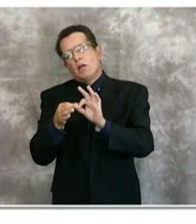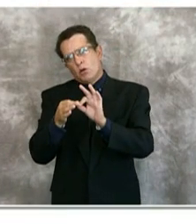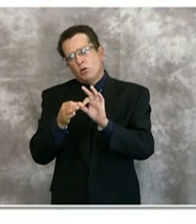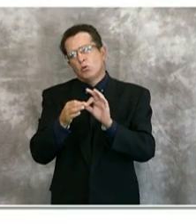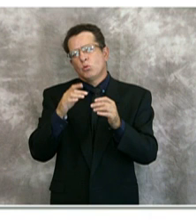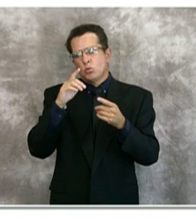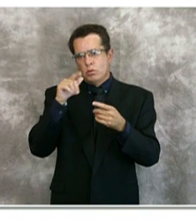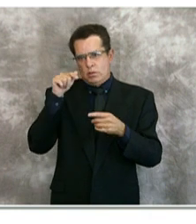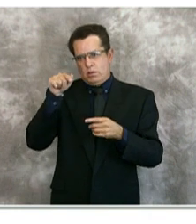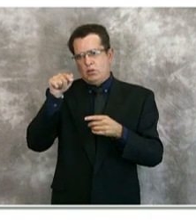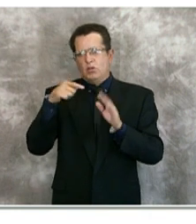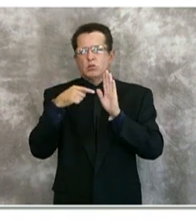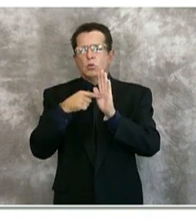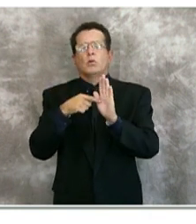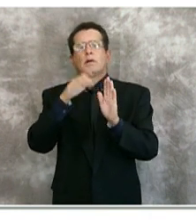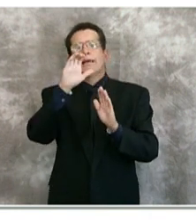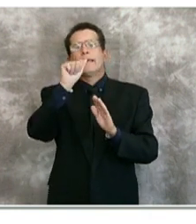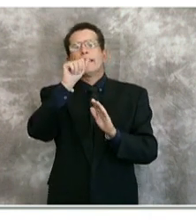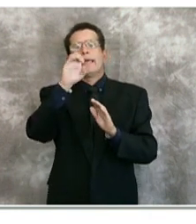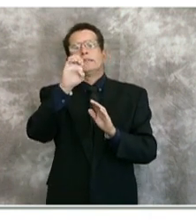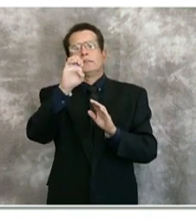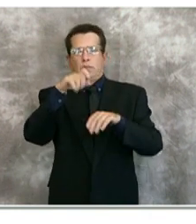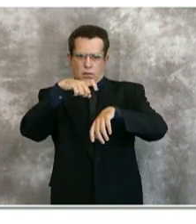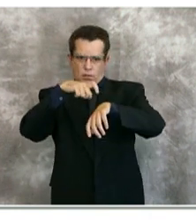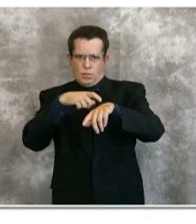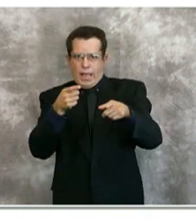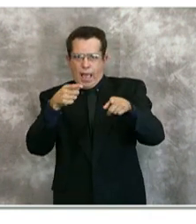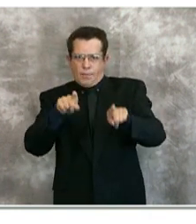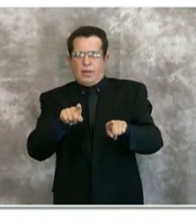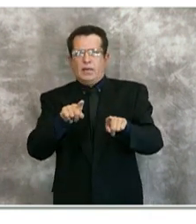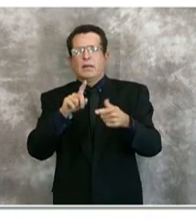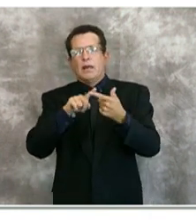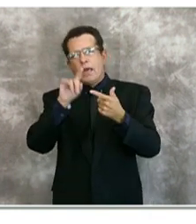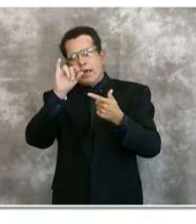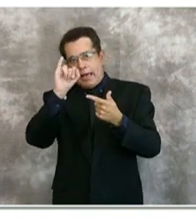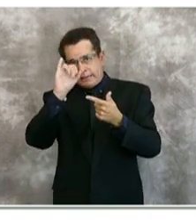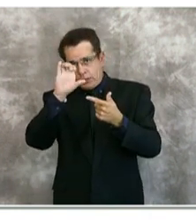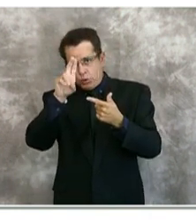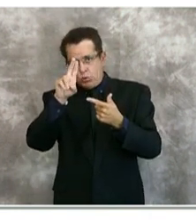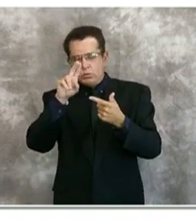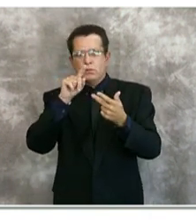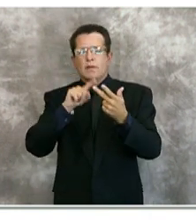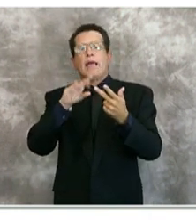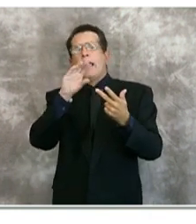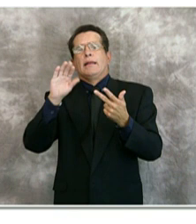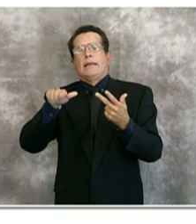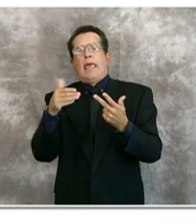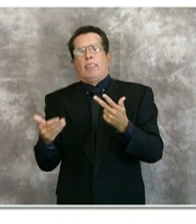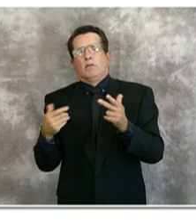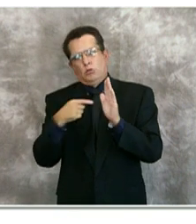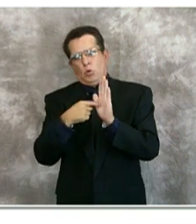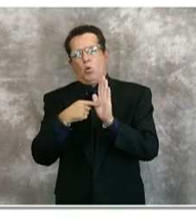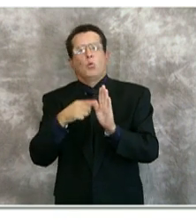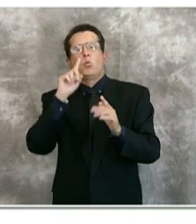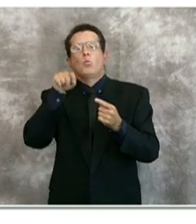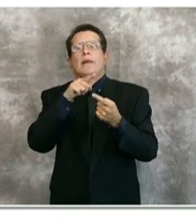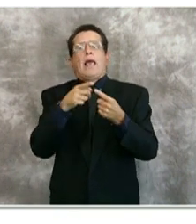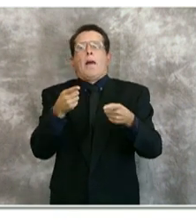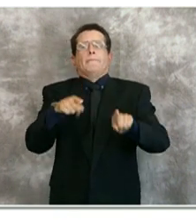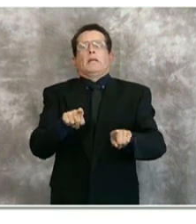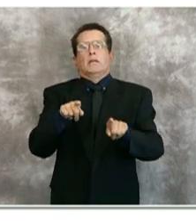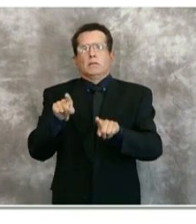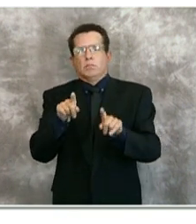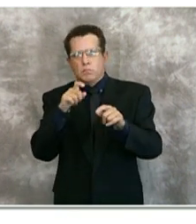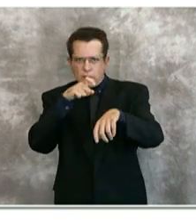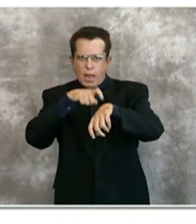to cases, hospitalizations, ICUs, and deaths. On this slide,